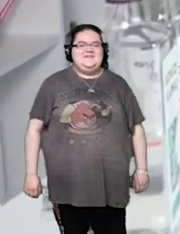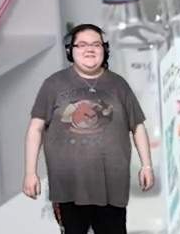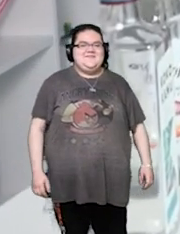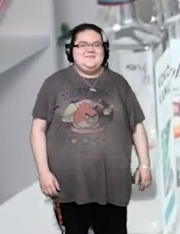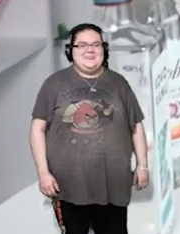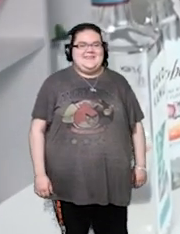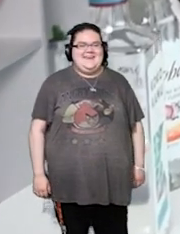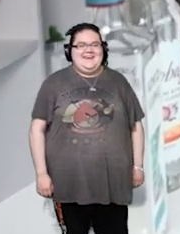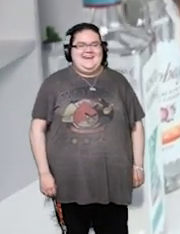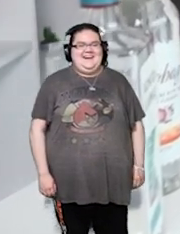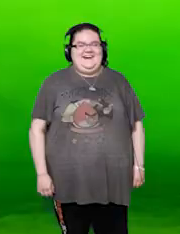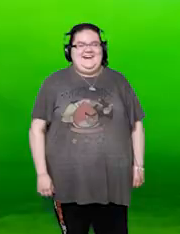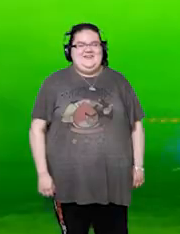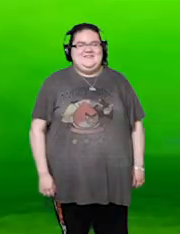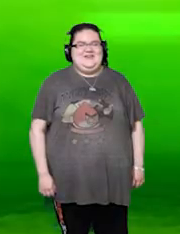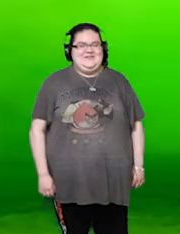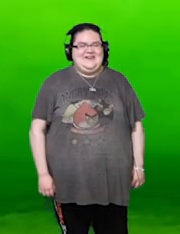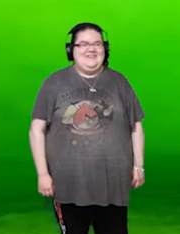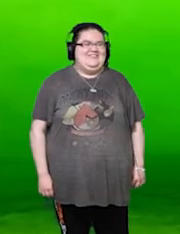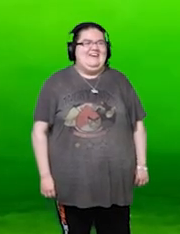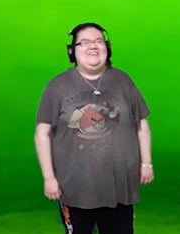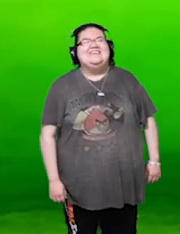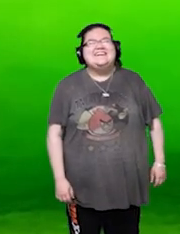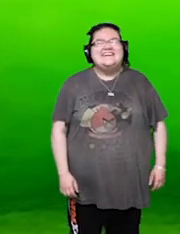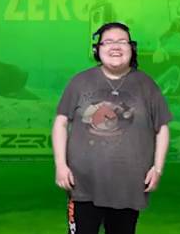coming home. It's coming.